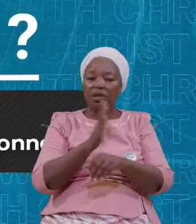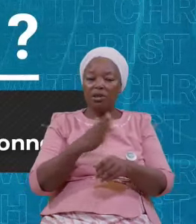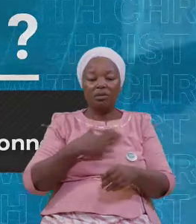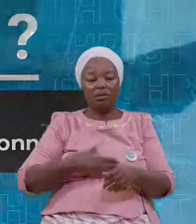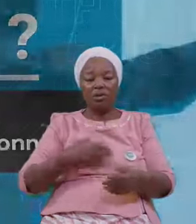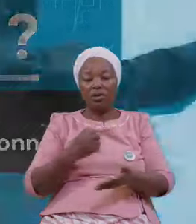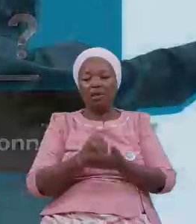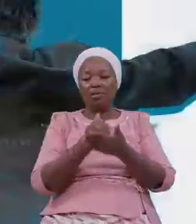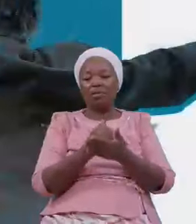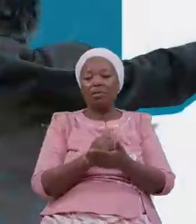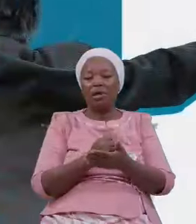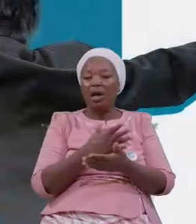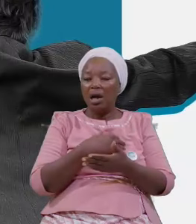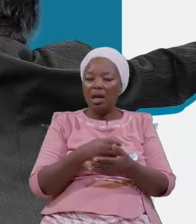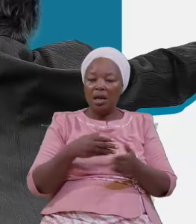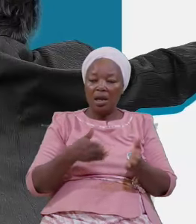their names,